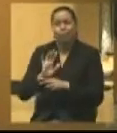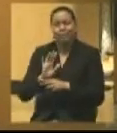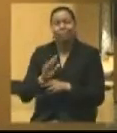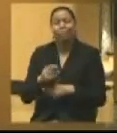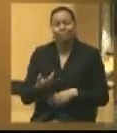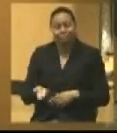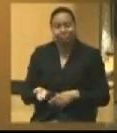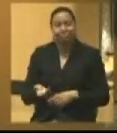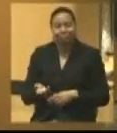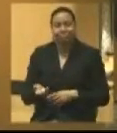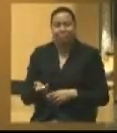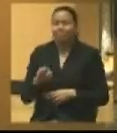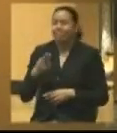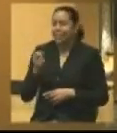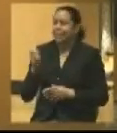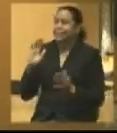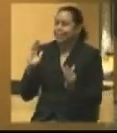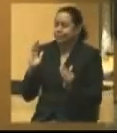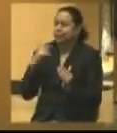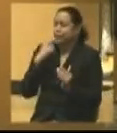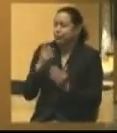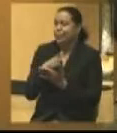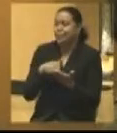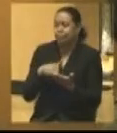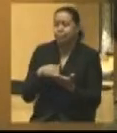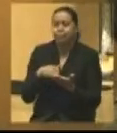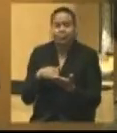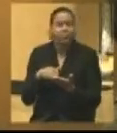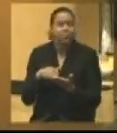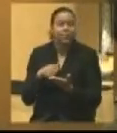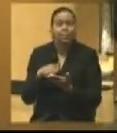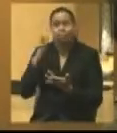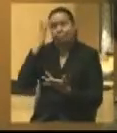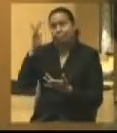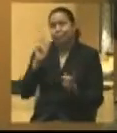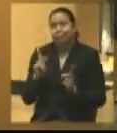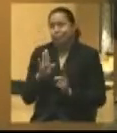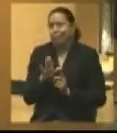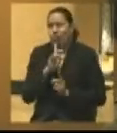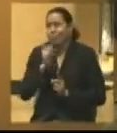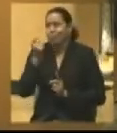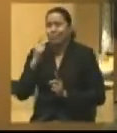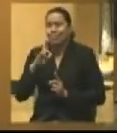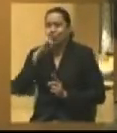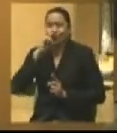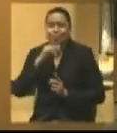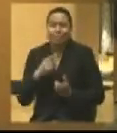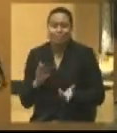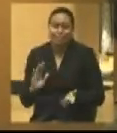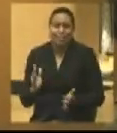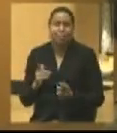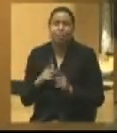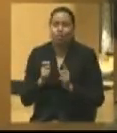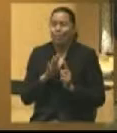which he evidently told some, which some of the brilliant people never got quite from the